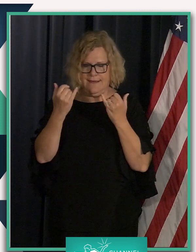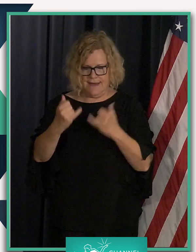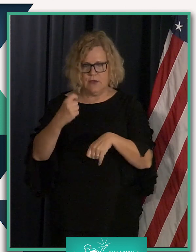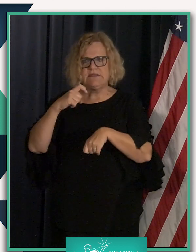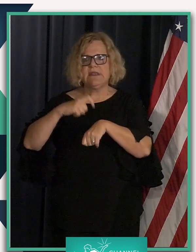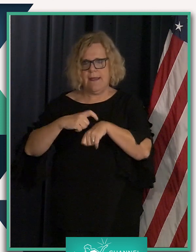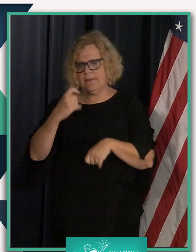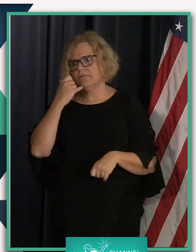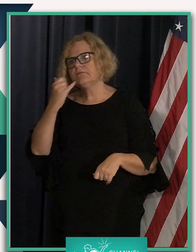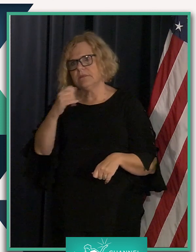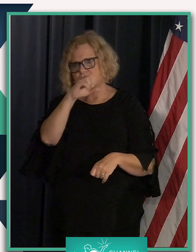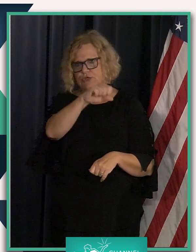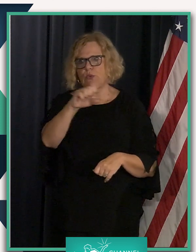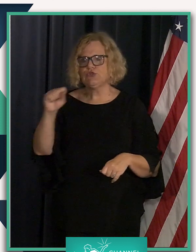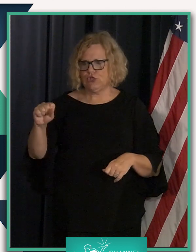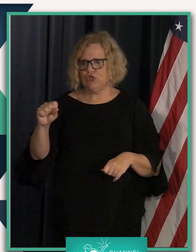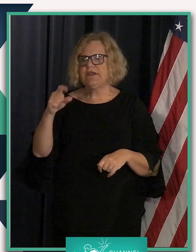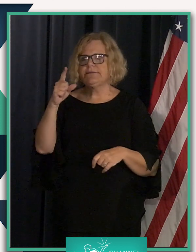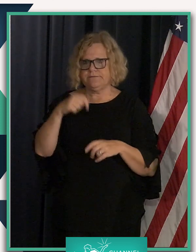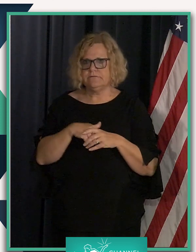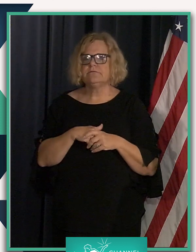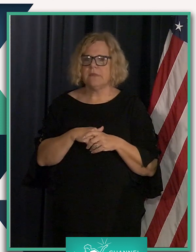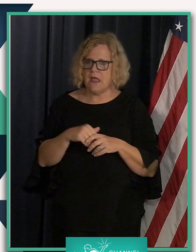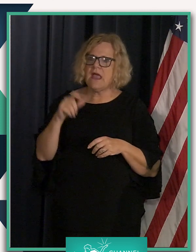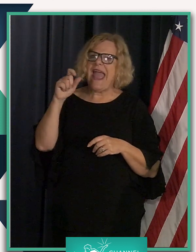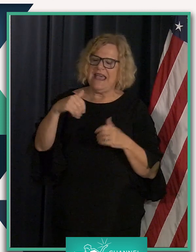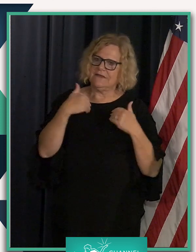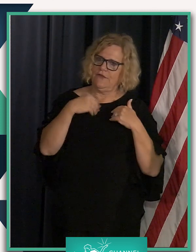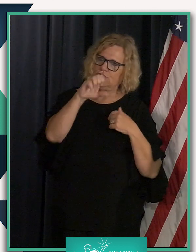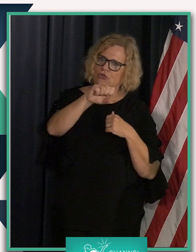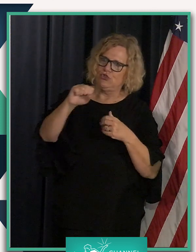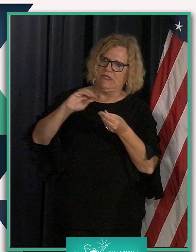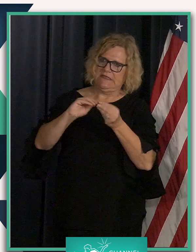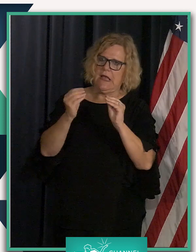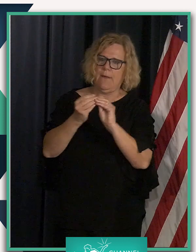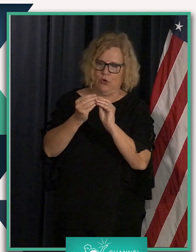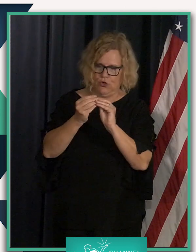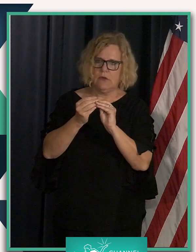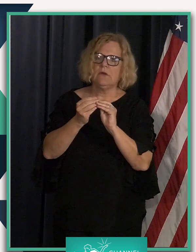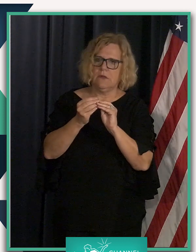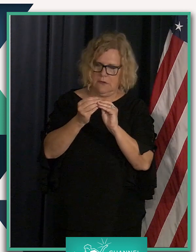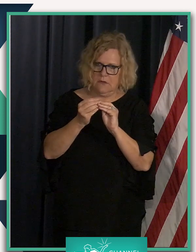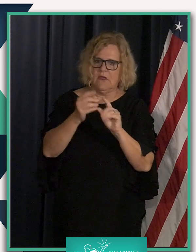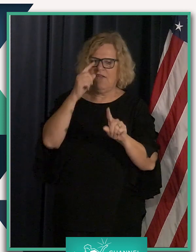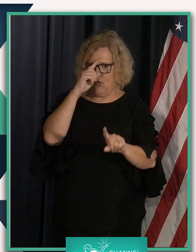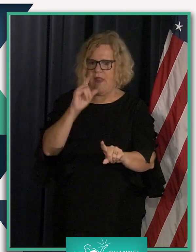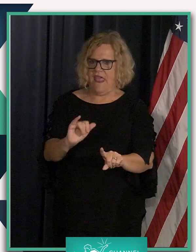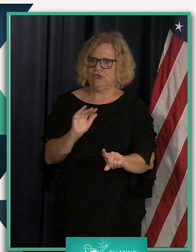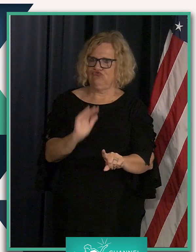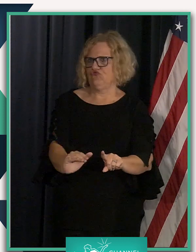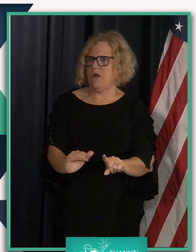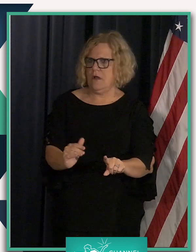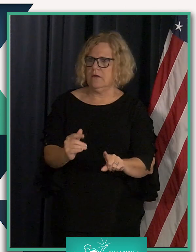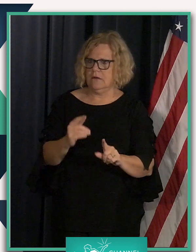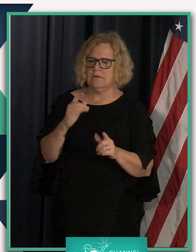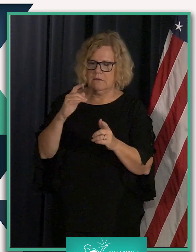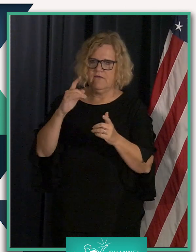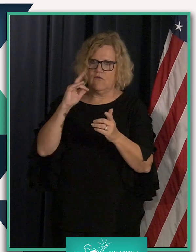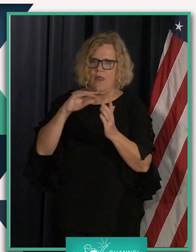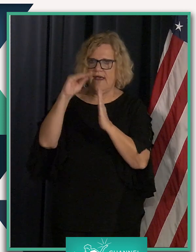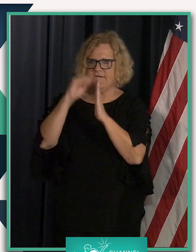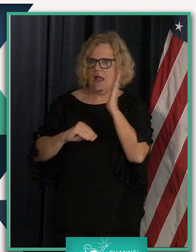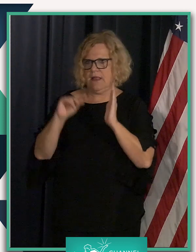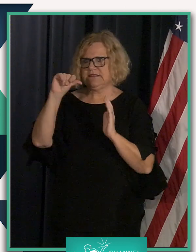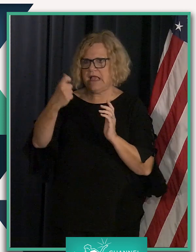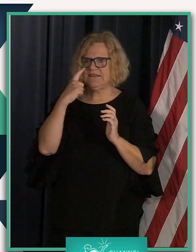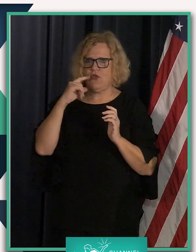time to call the Social Security Administration, because there has to be a Social Security number attached to your filing in